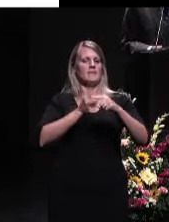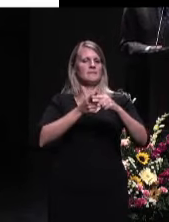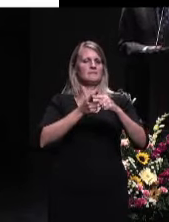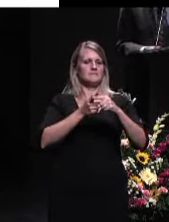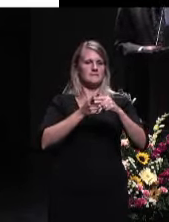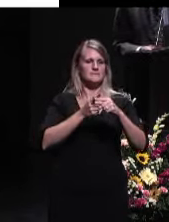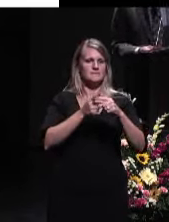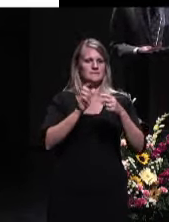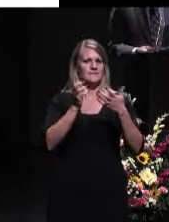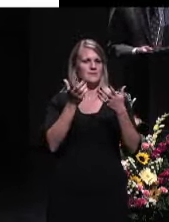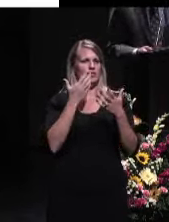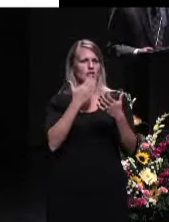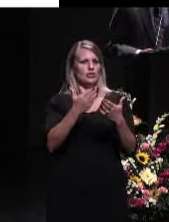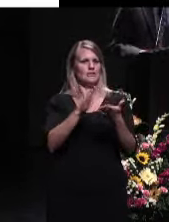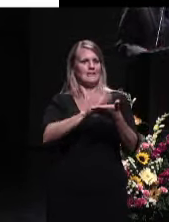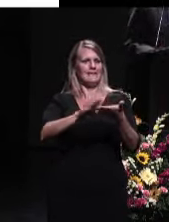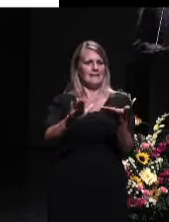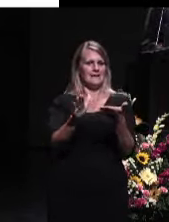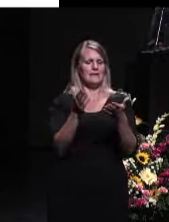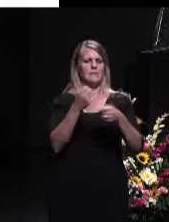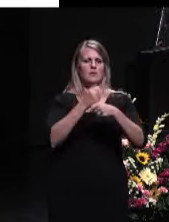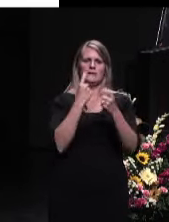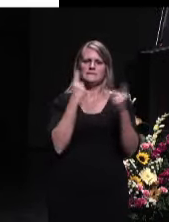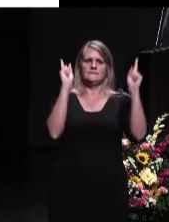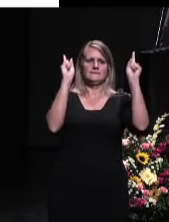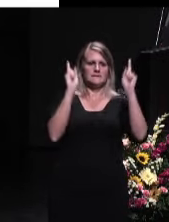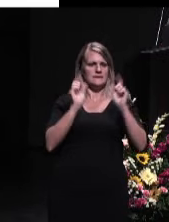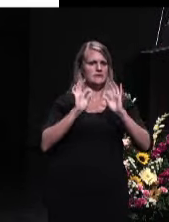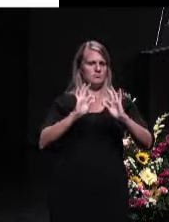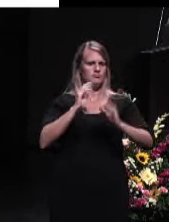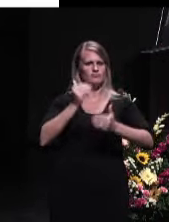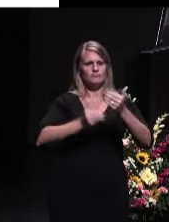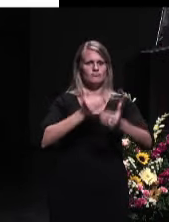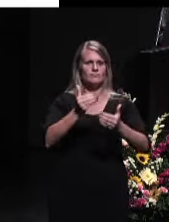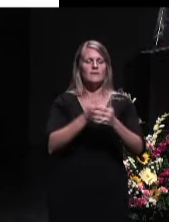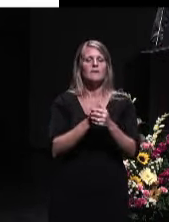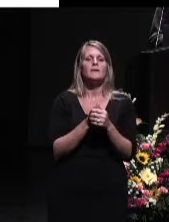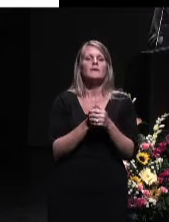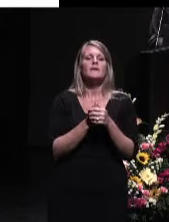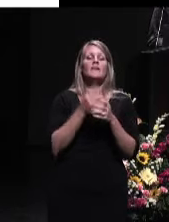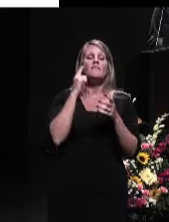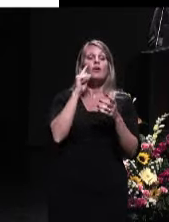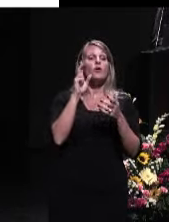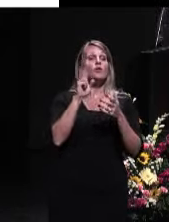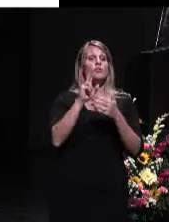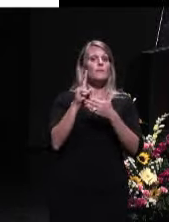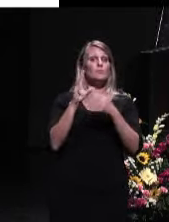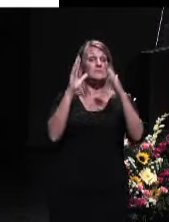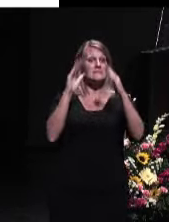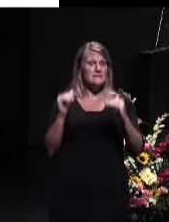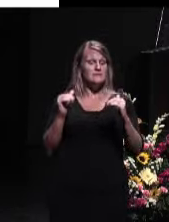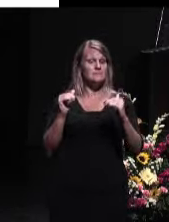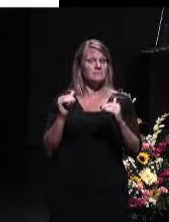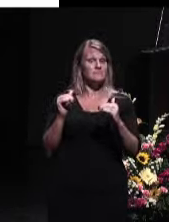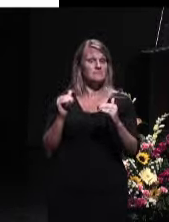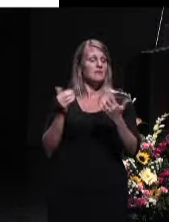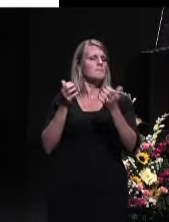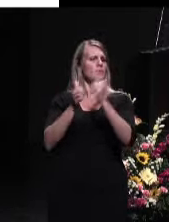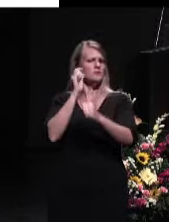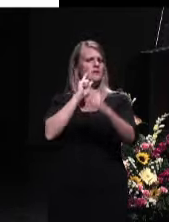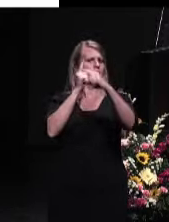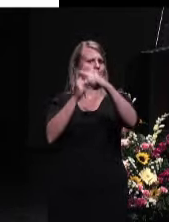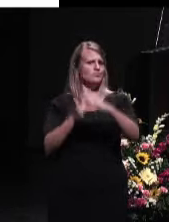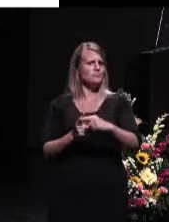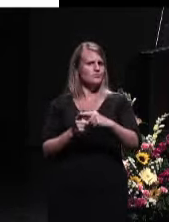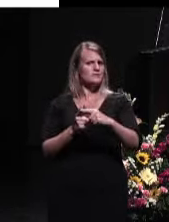lean productivity that we've got. On a number of different fronts, for UW system, it's been positive, in particular